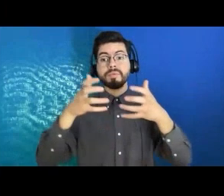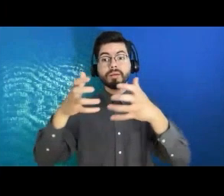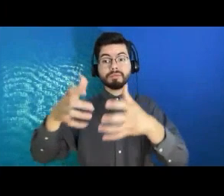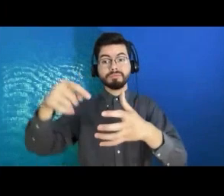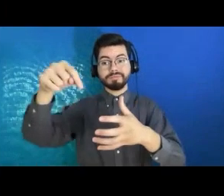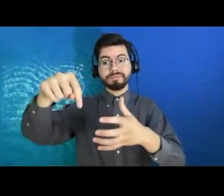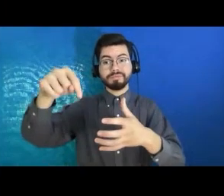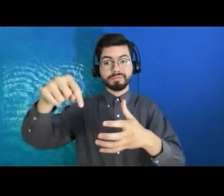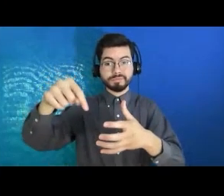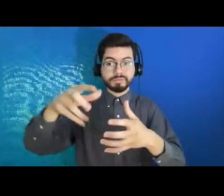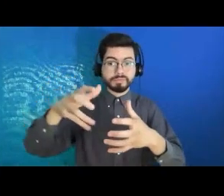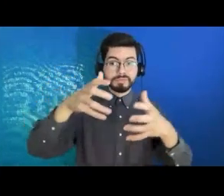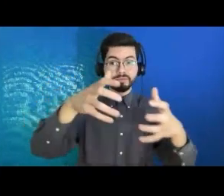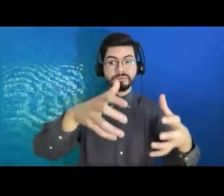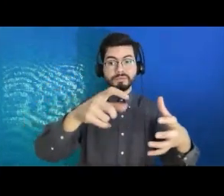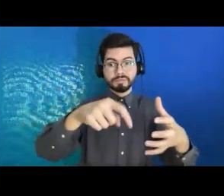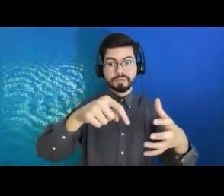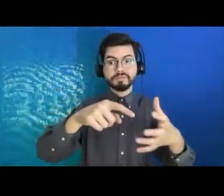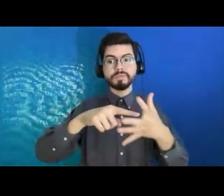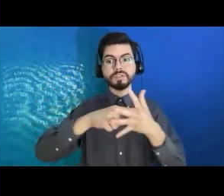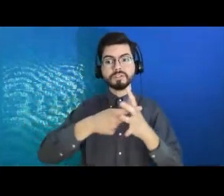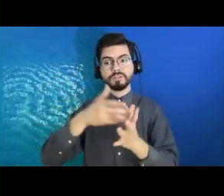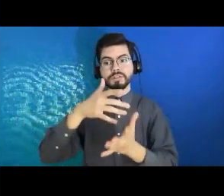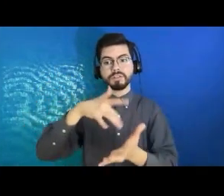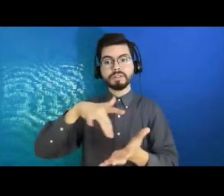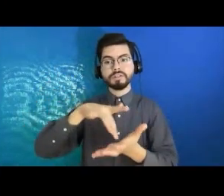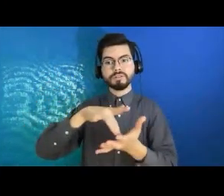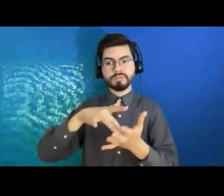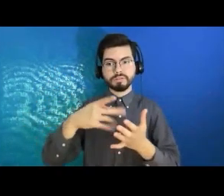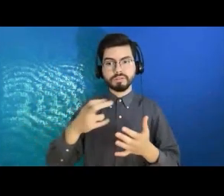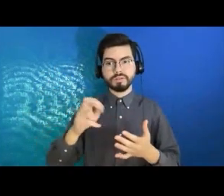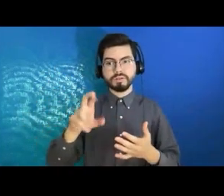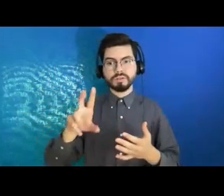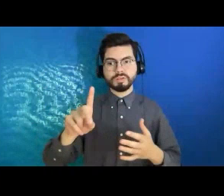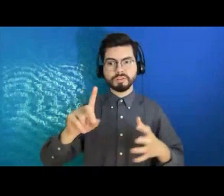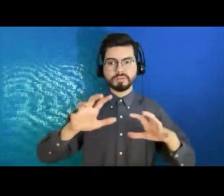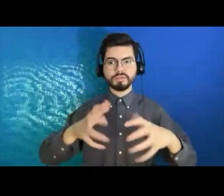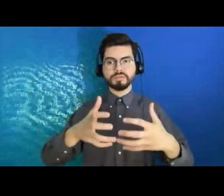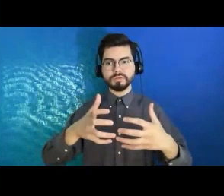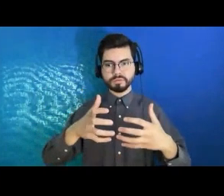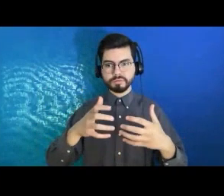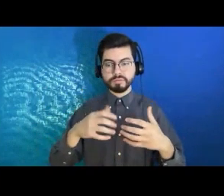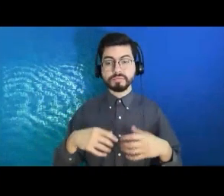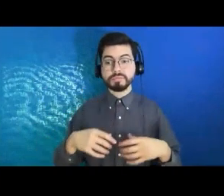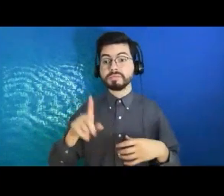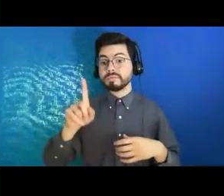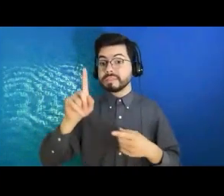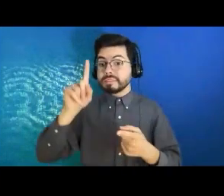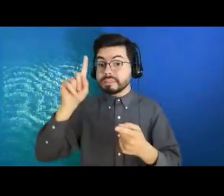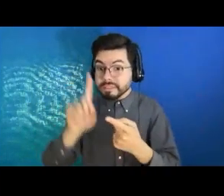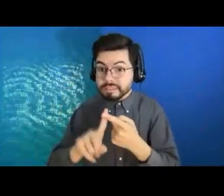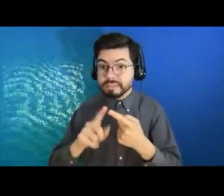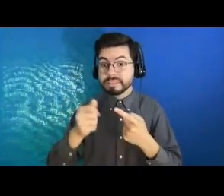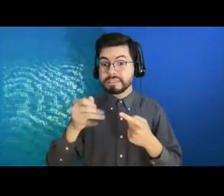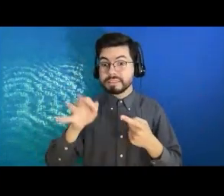started the central herd. And it took to the 1990s for them to